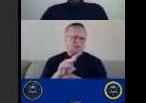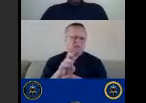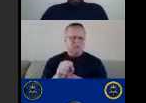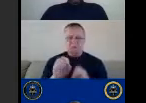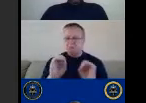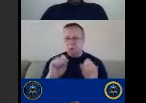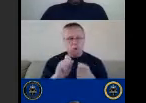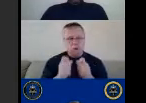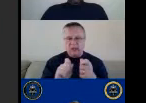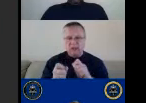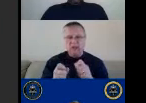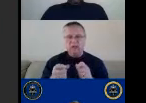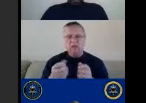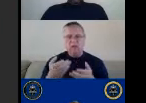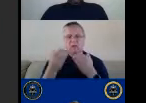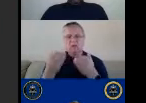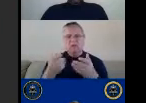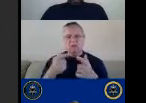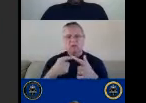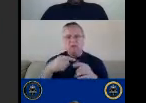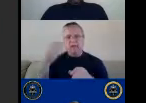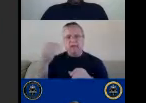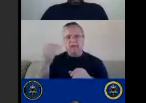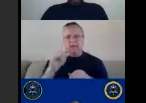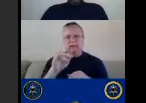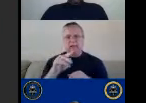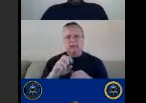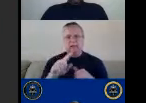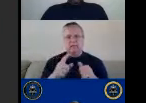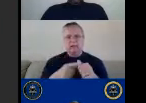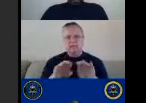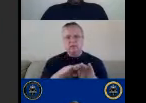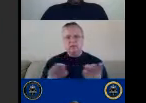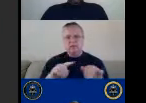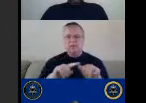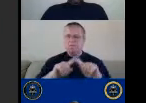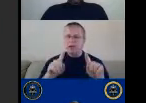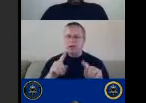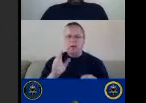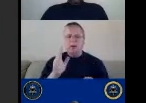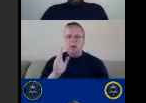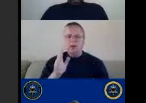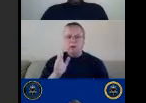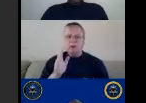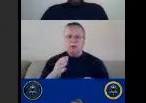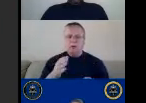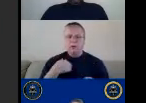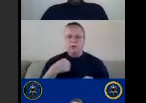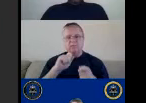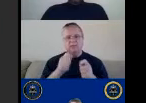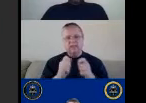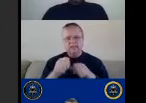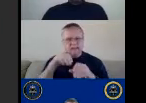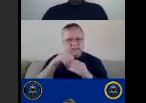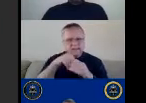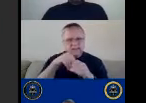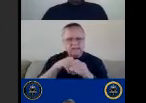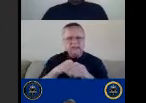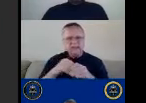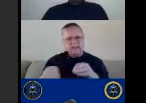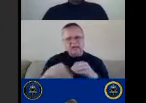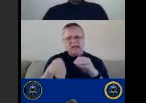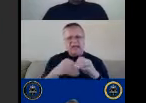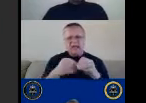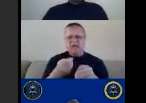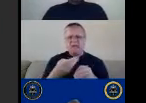for the exterior site at the first floor, but we do have some changes on the interior, just adding a few